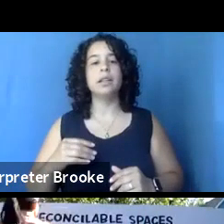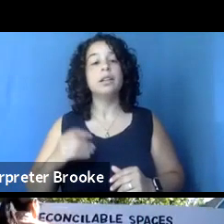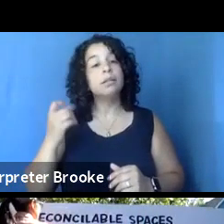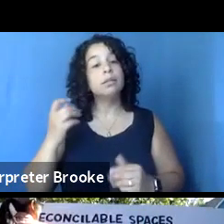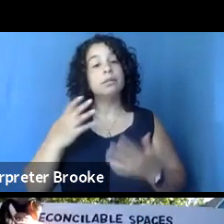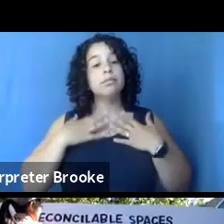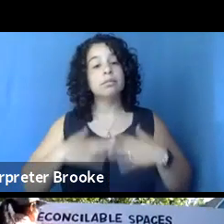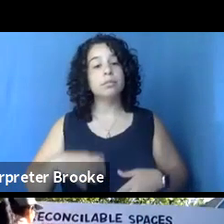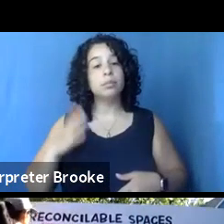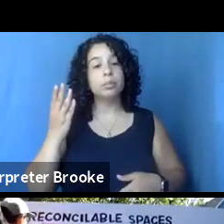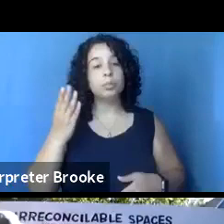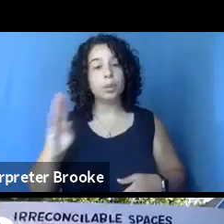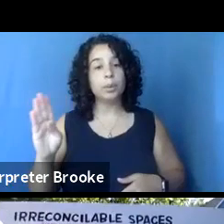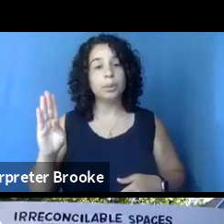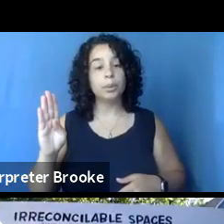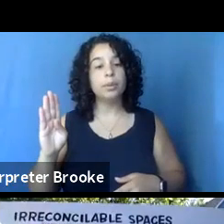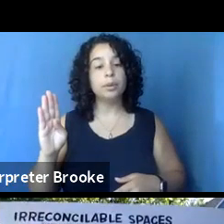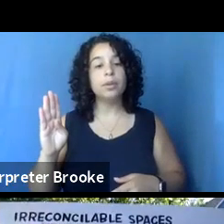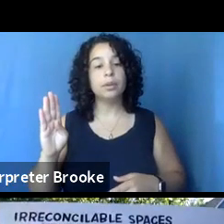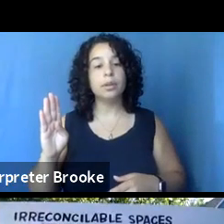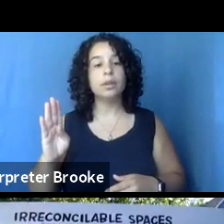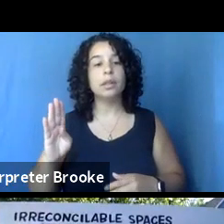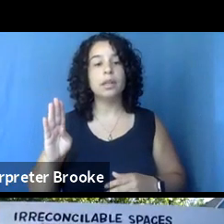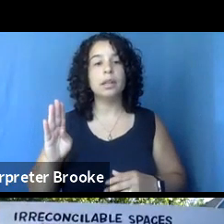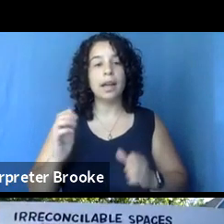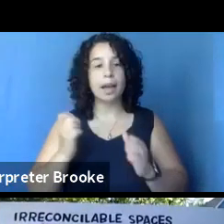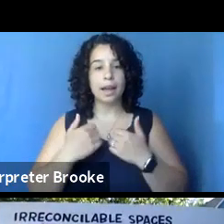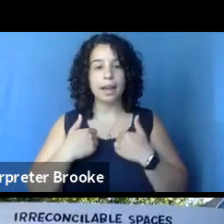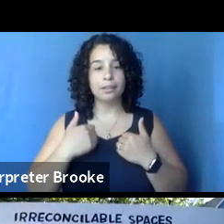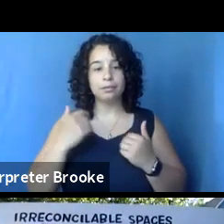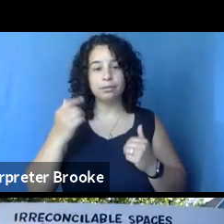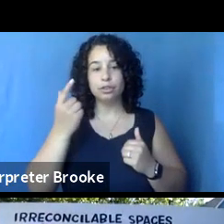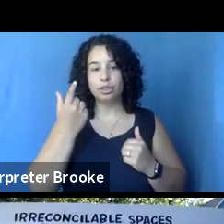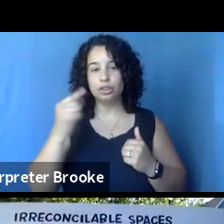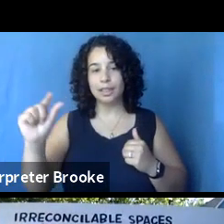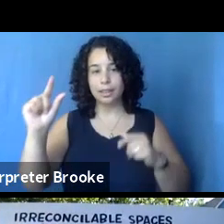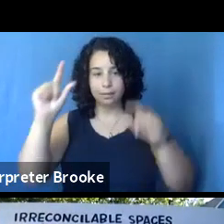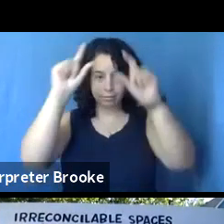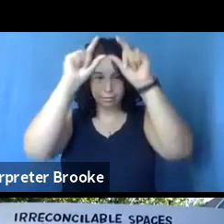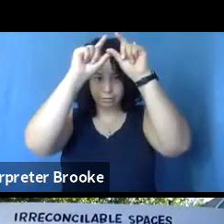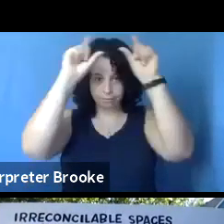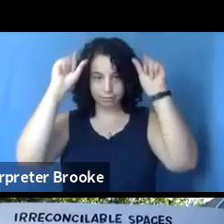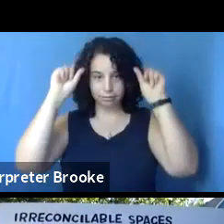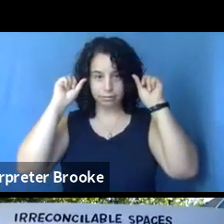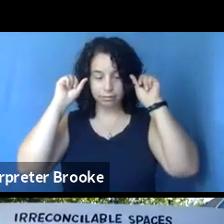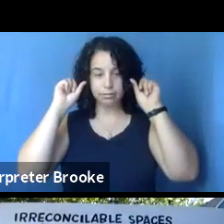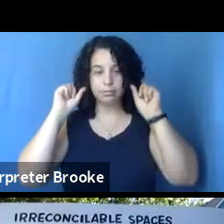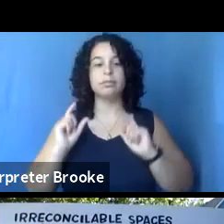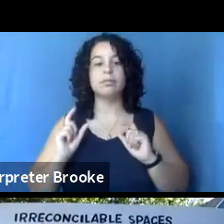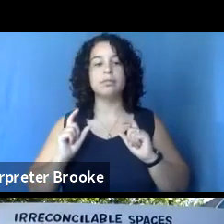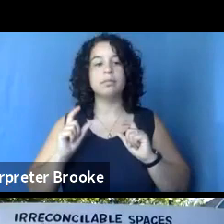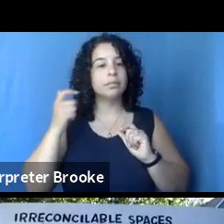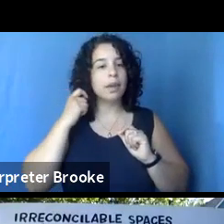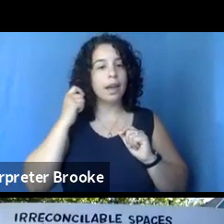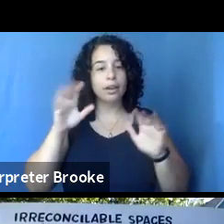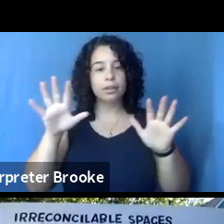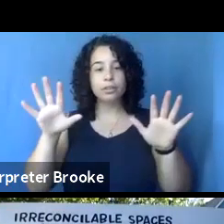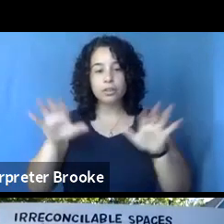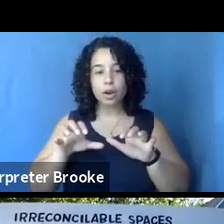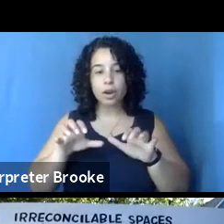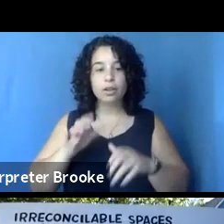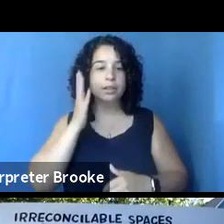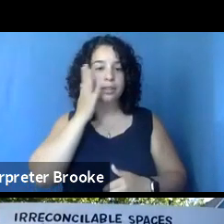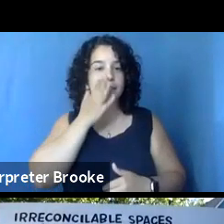shirt with a green head band on. I have dark hair, light